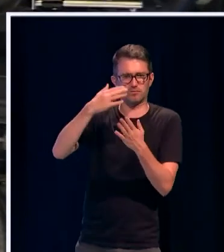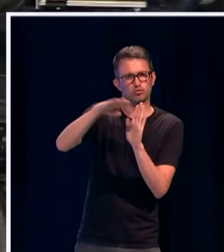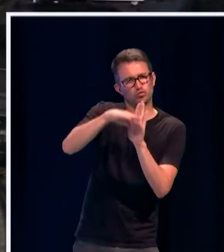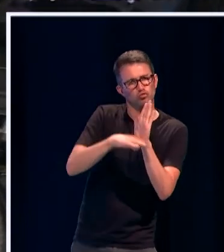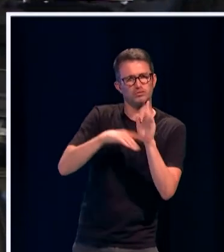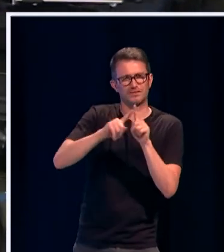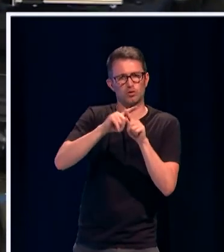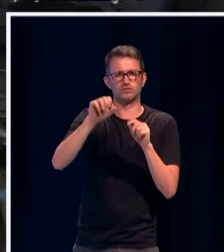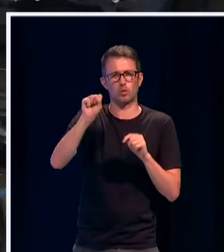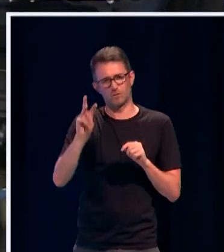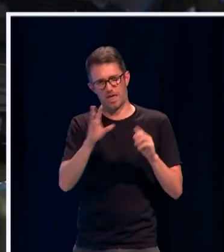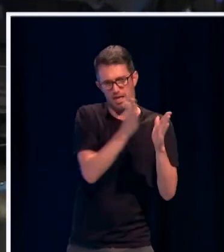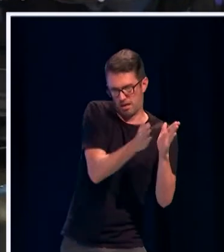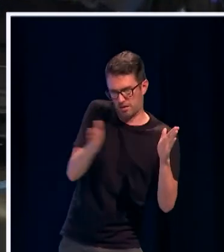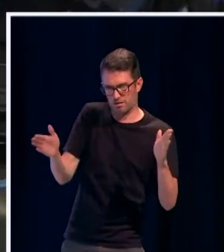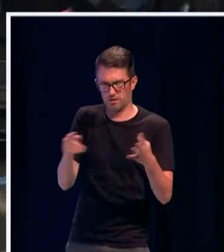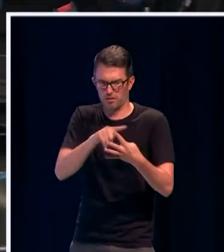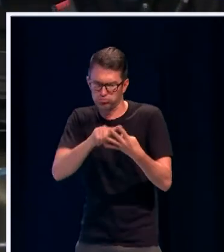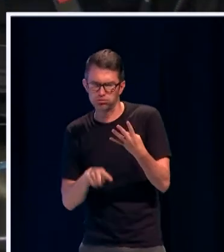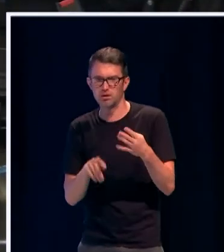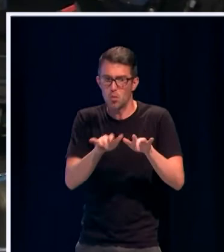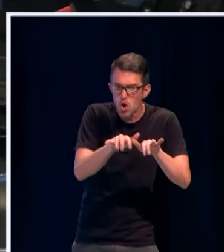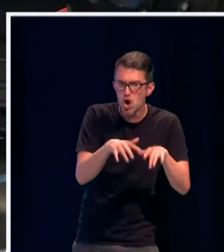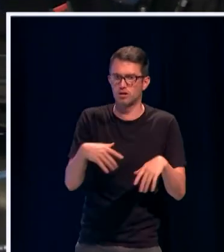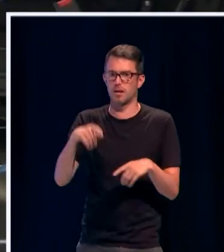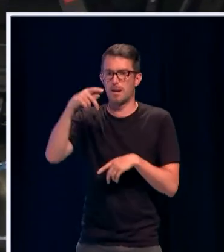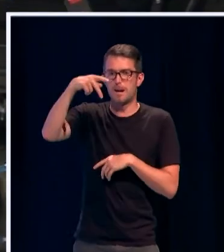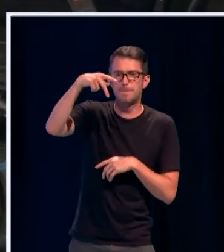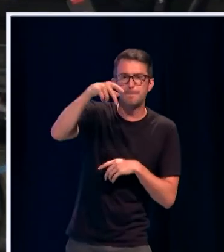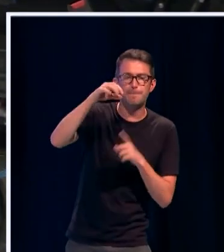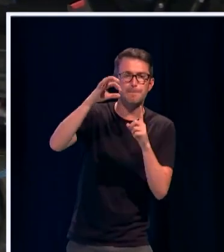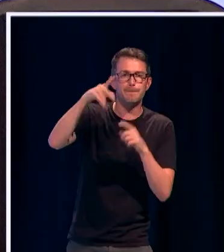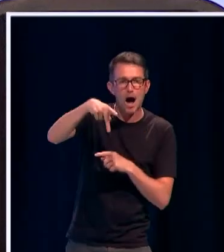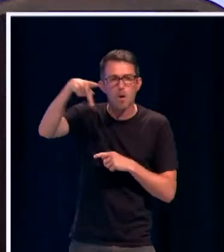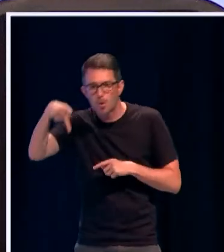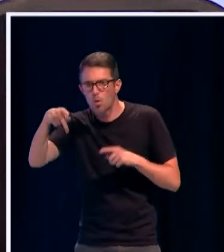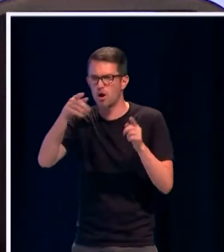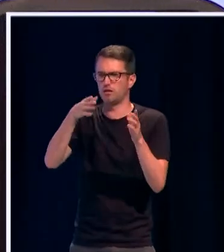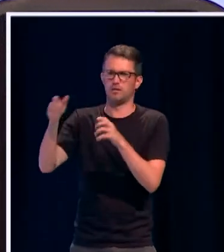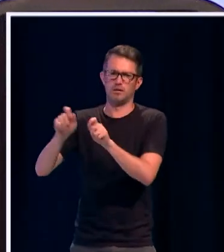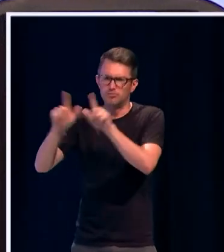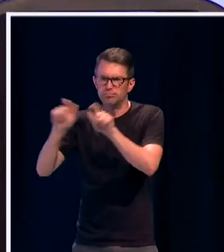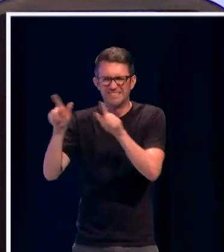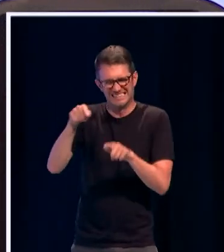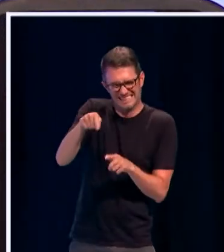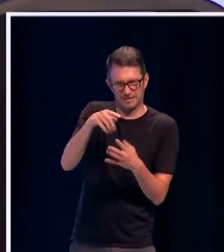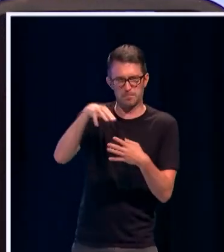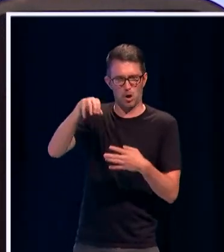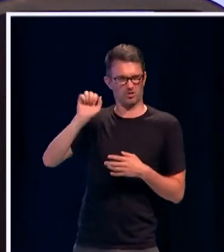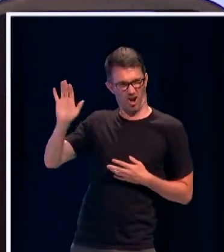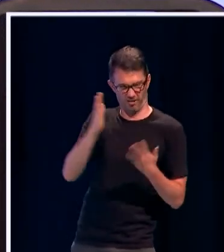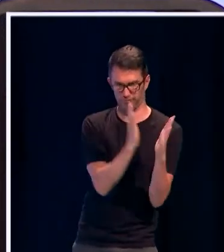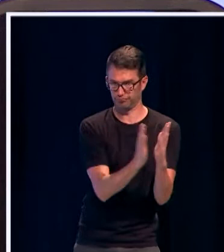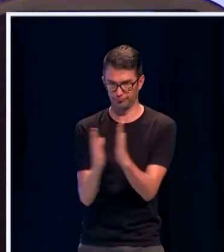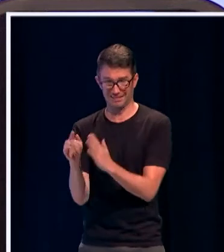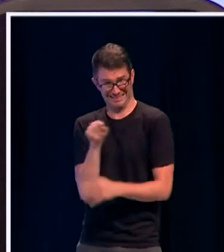that most of us use to write our emails or to create our PowerPoints. It's now possible for somebody who's